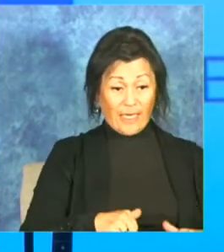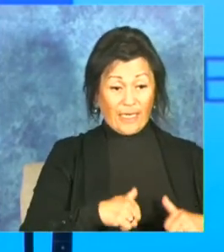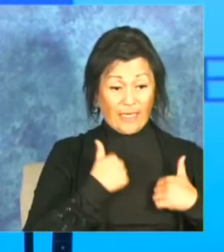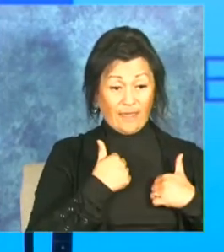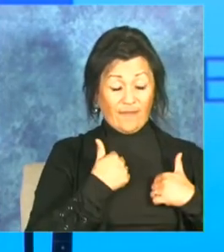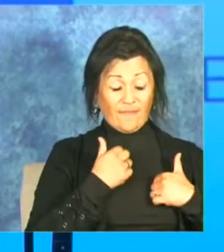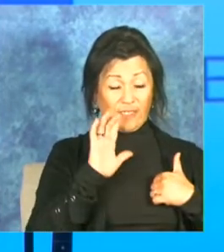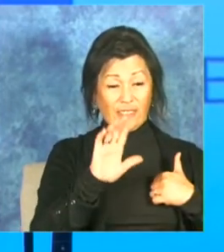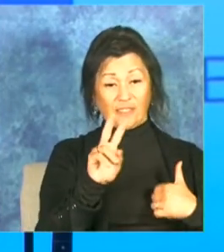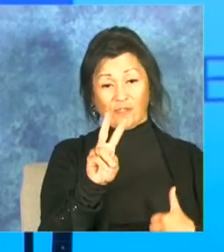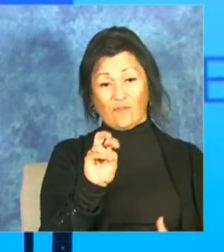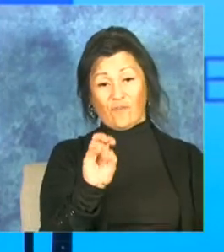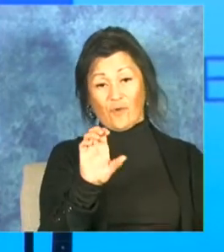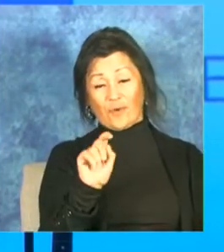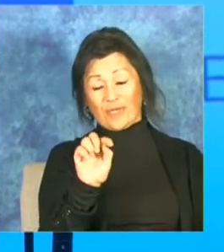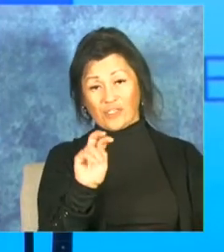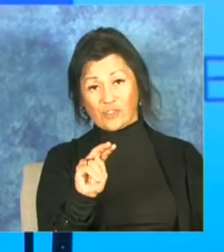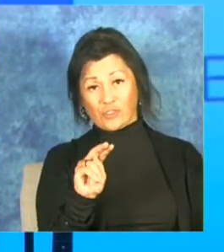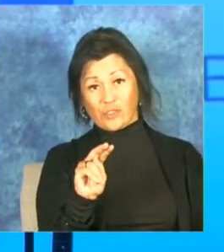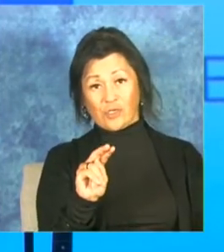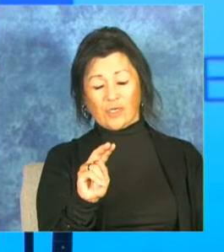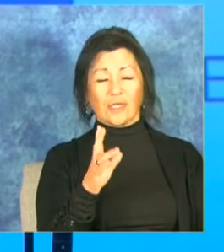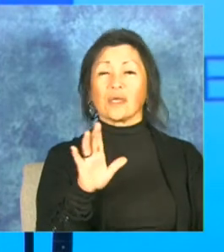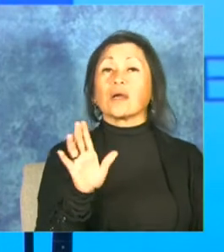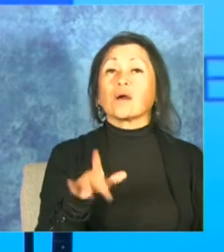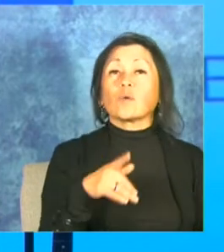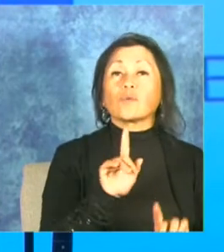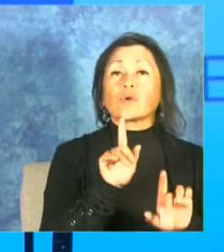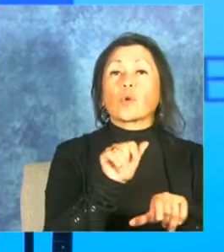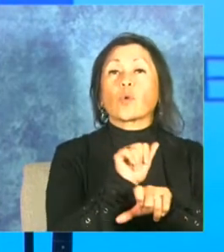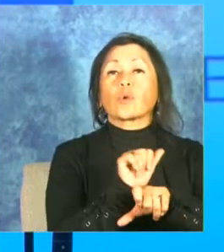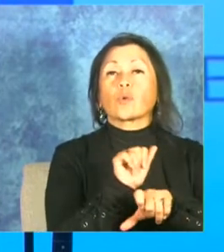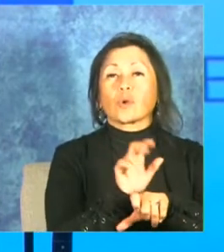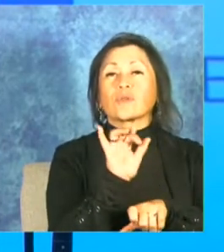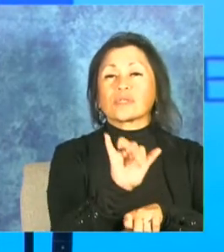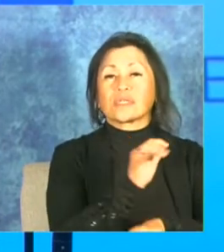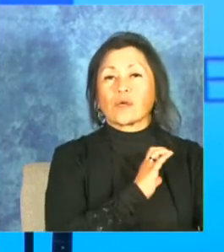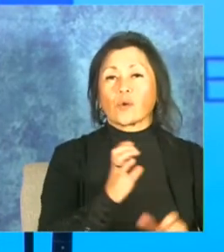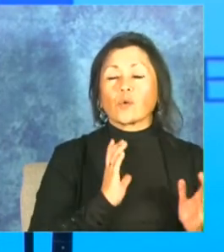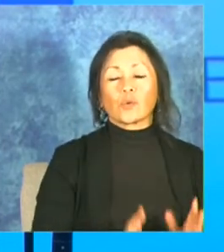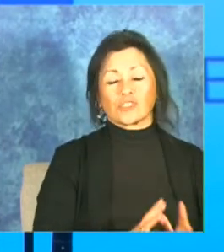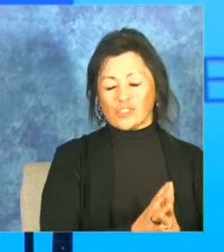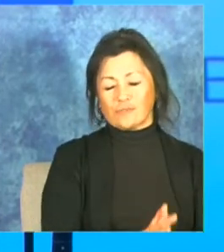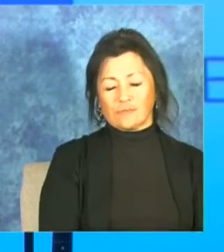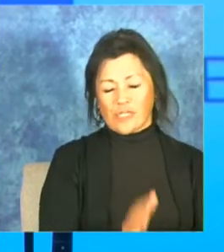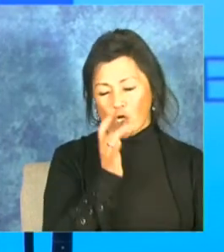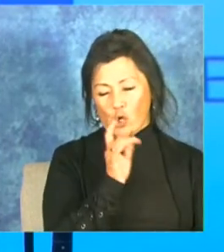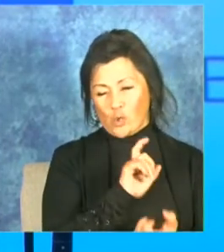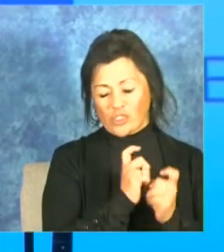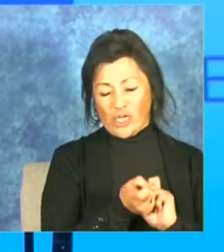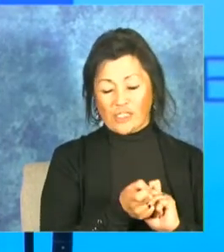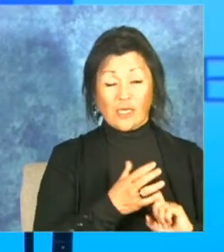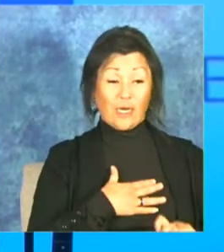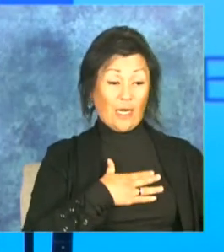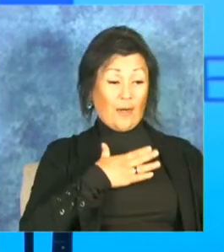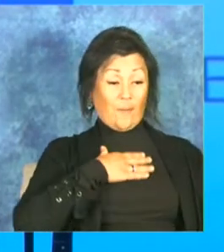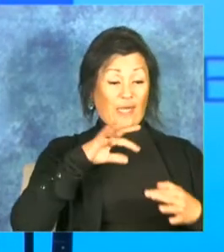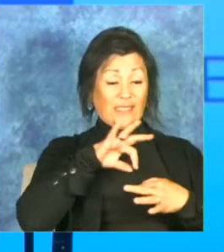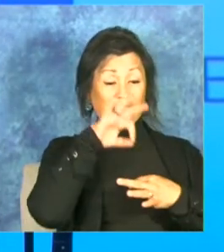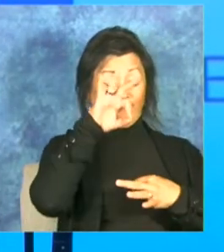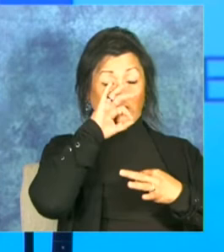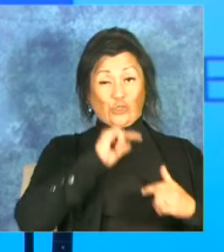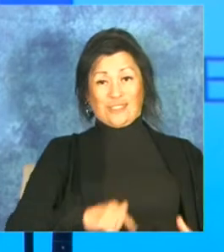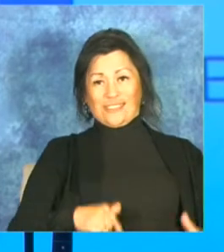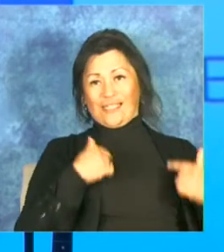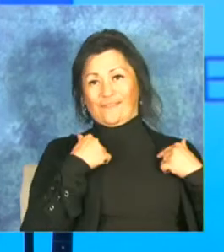vocation by his faith. In other words, when they go to work, they're still a Christian. Not only my spiritual